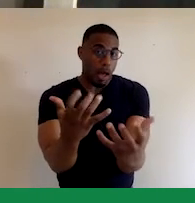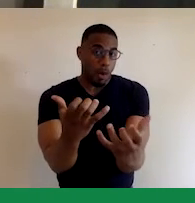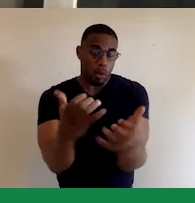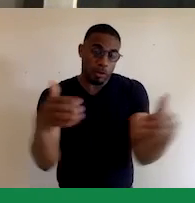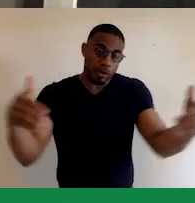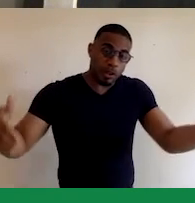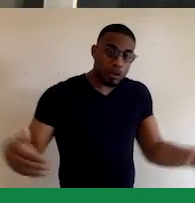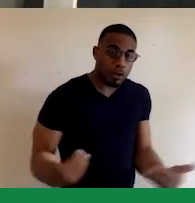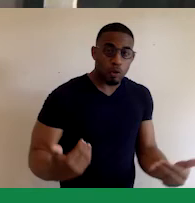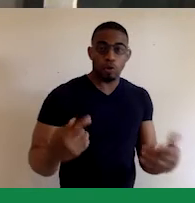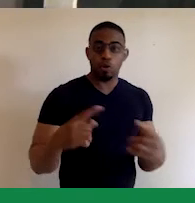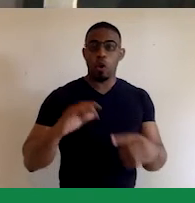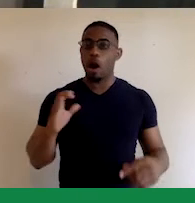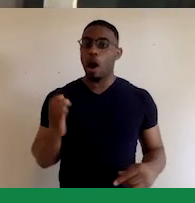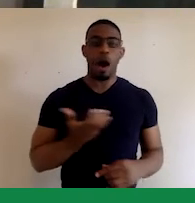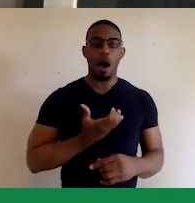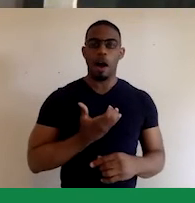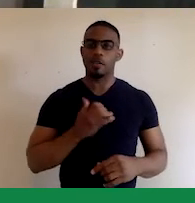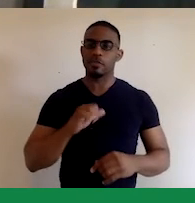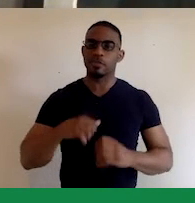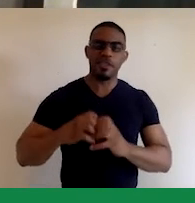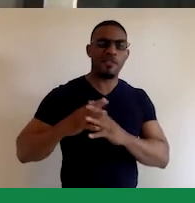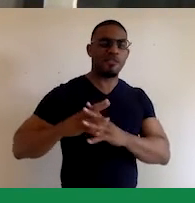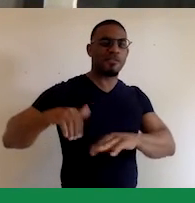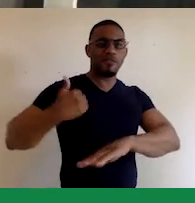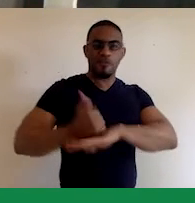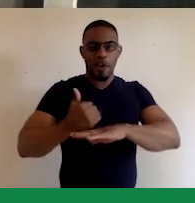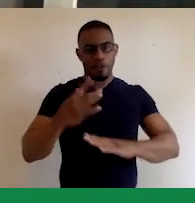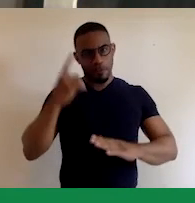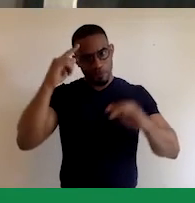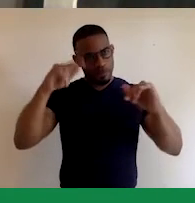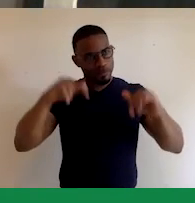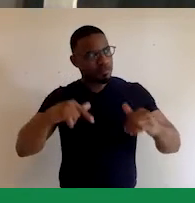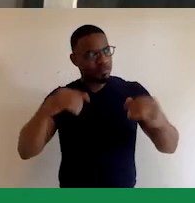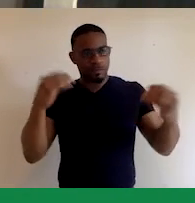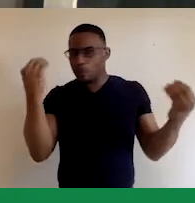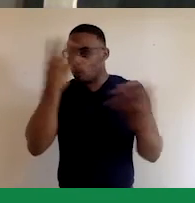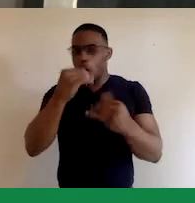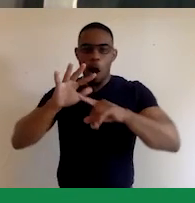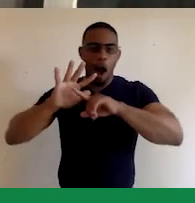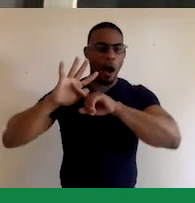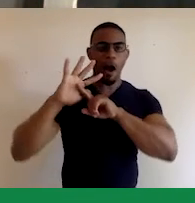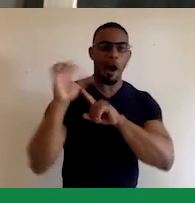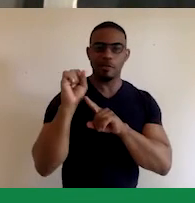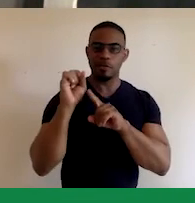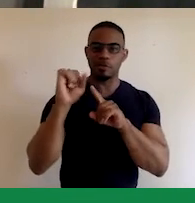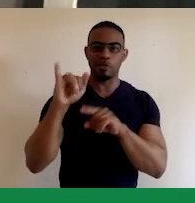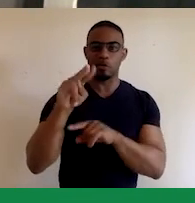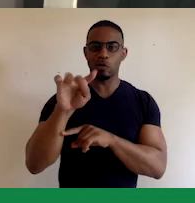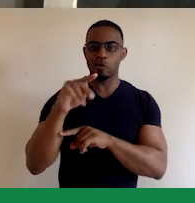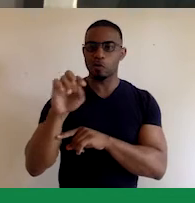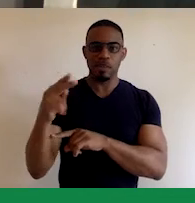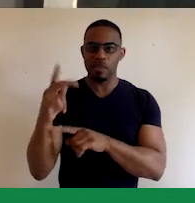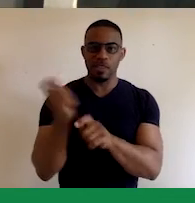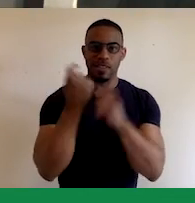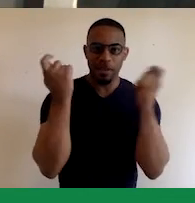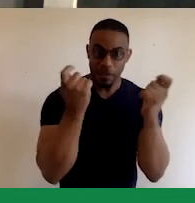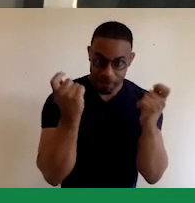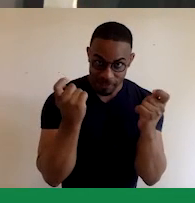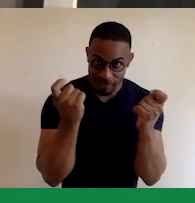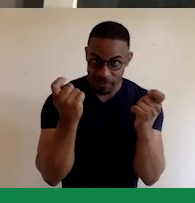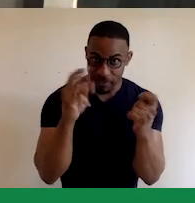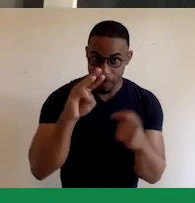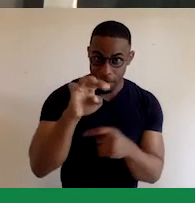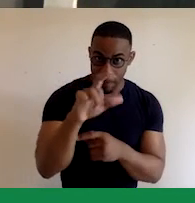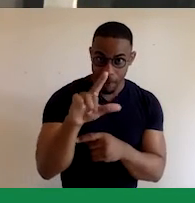to introduce you to our founder of this awesome Juneteenth celebration,